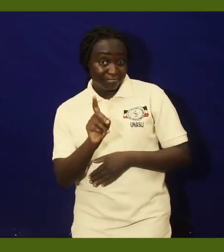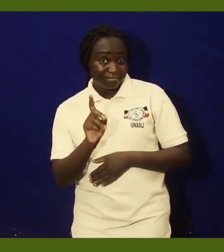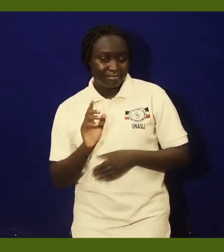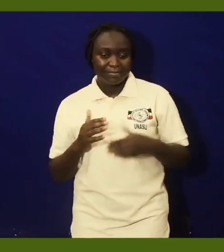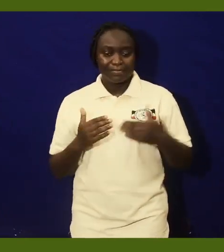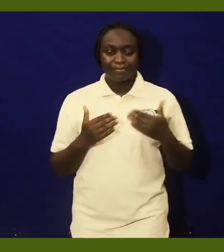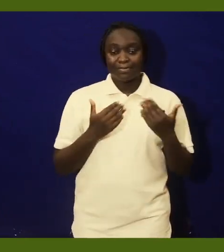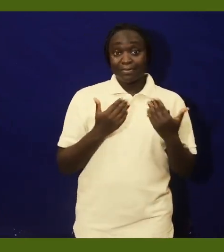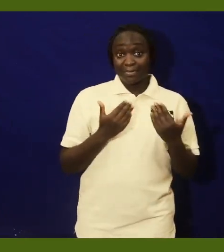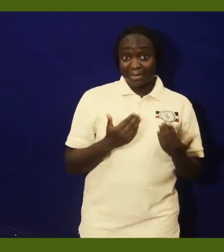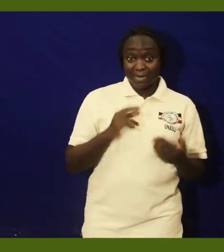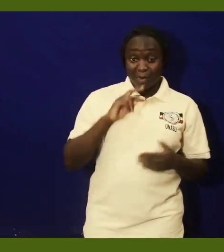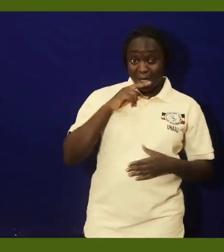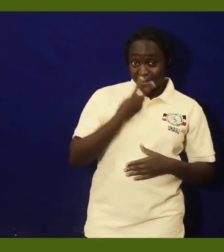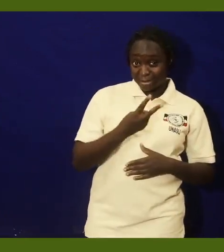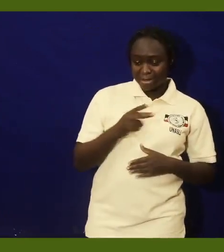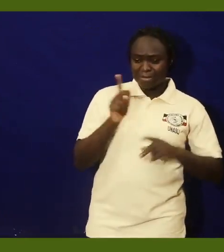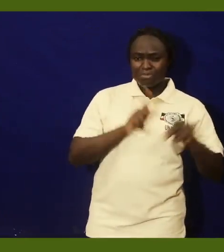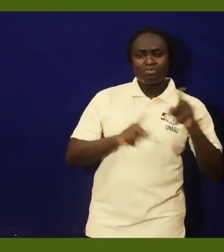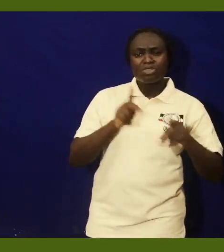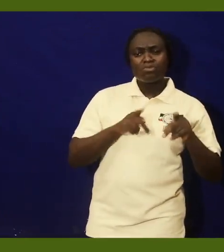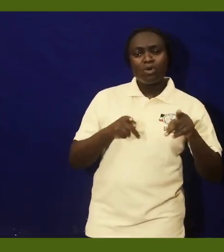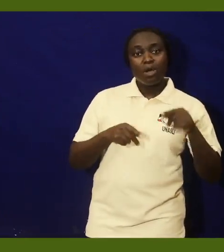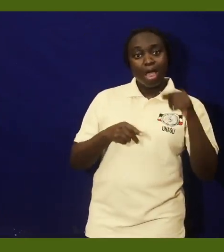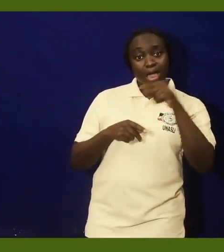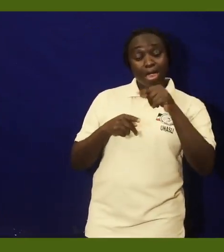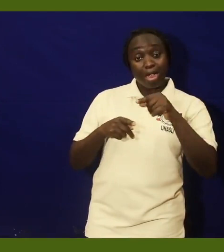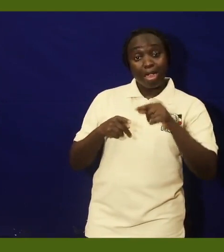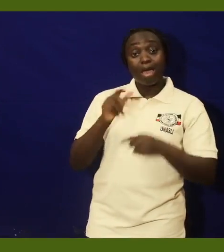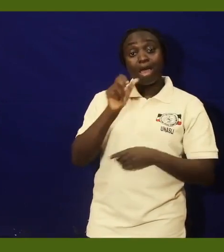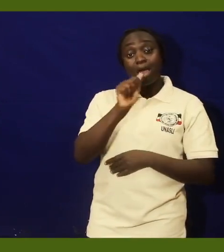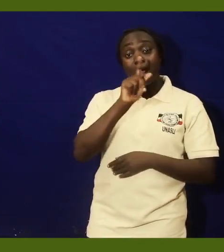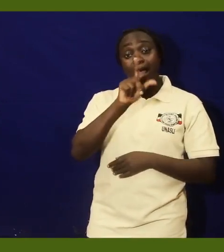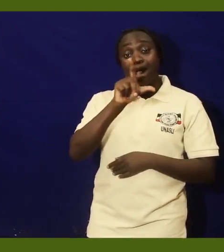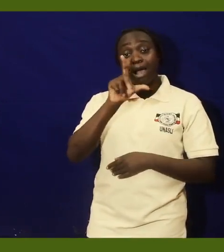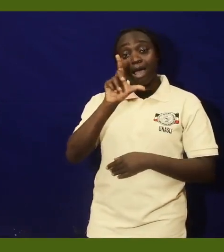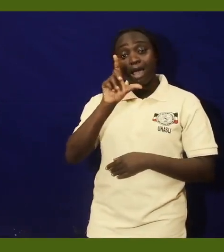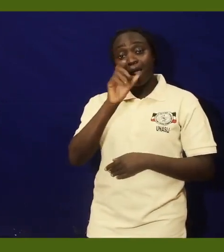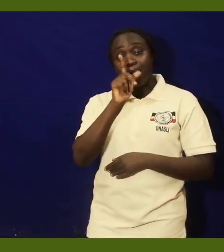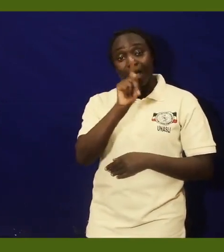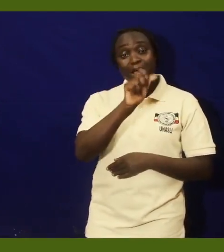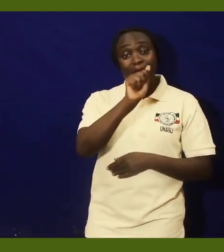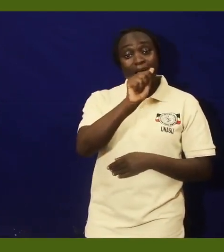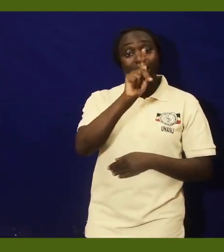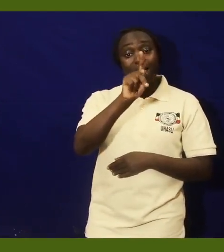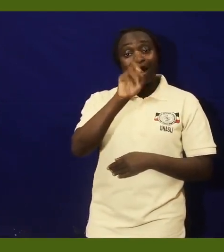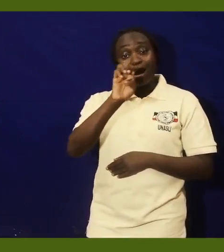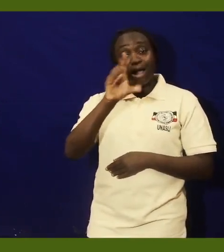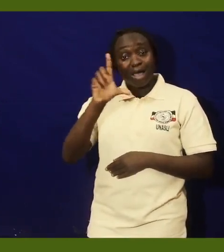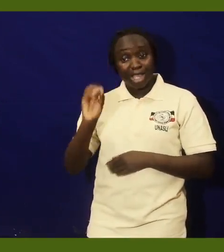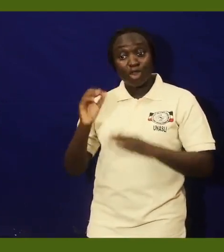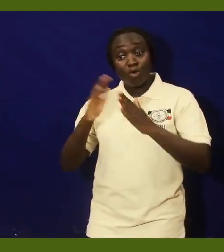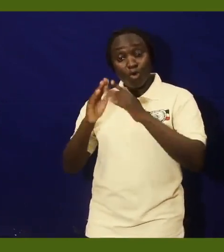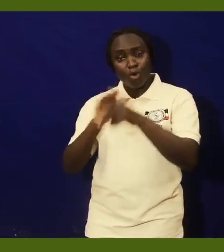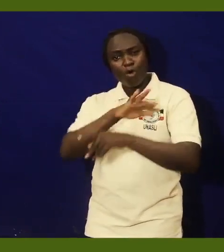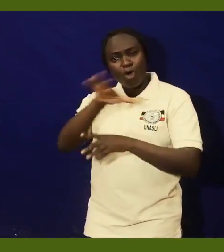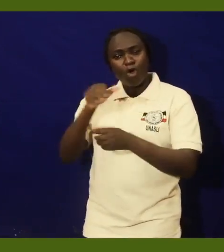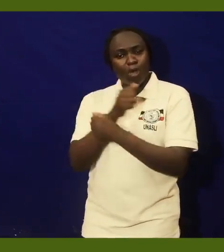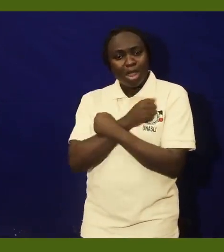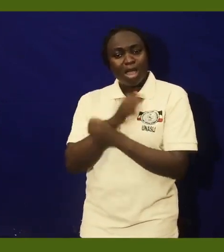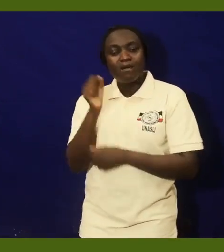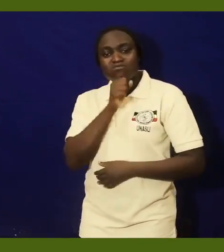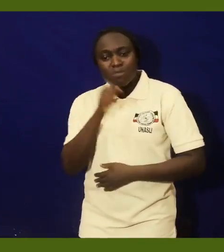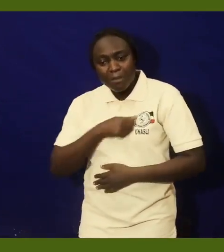People in Akelo's home love grandmother because she tells them stories of